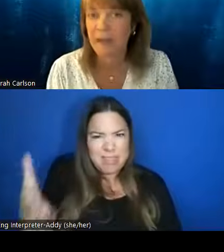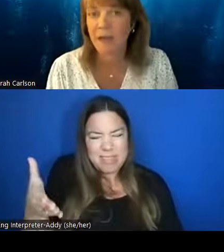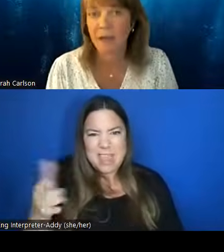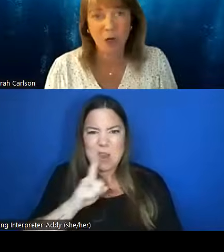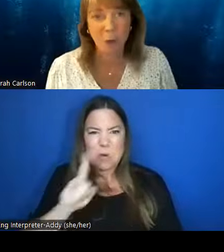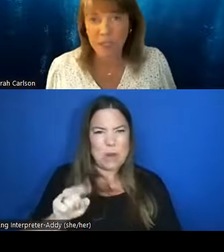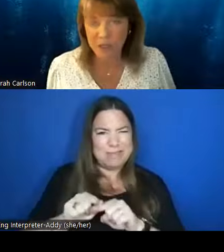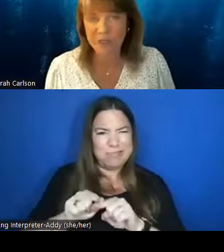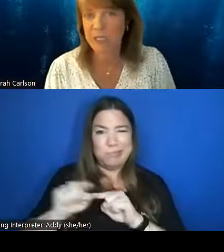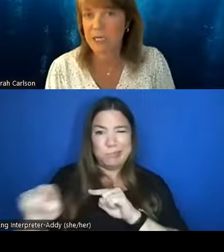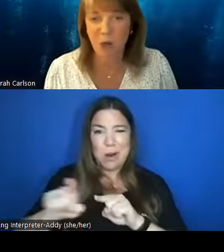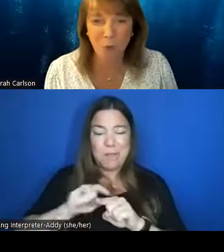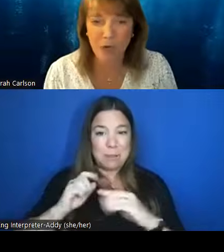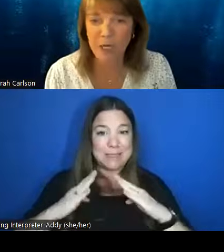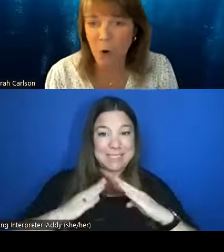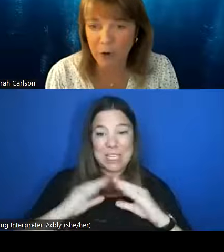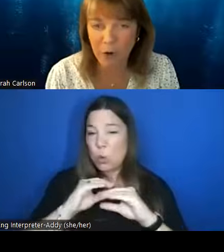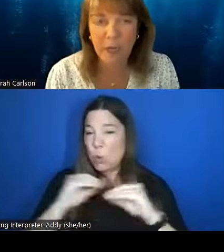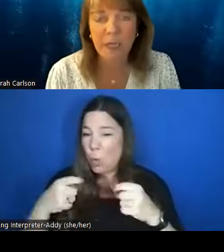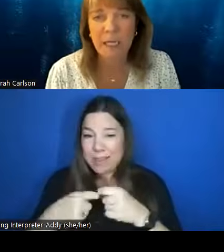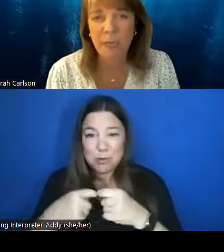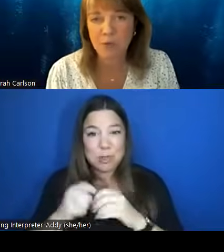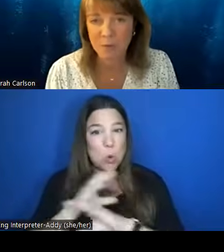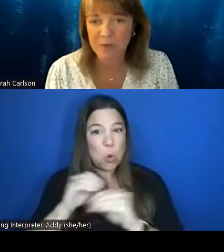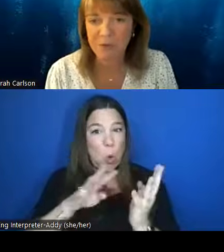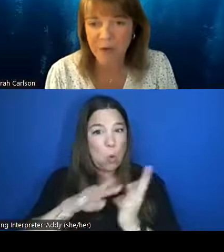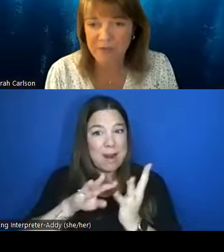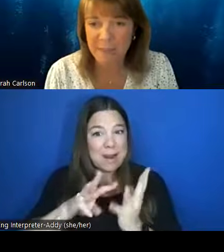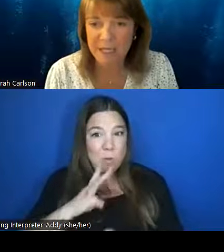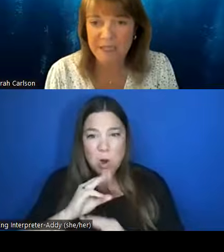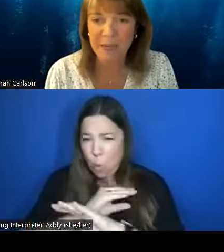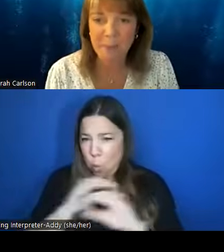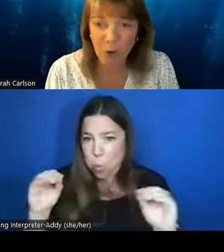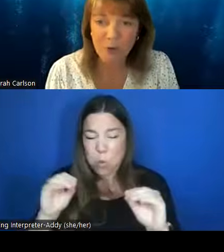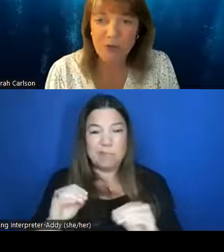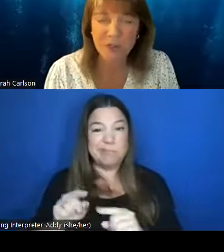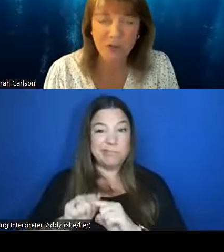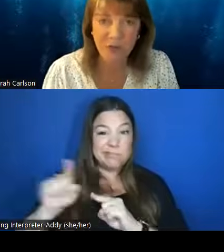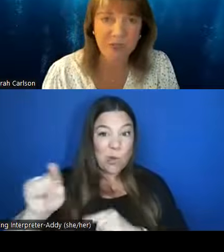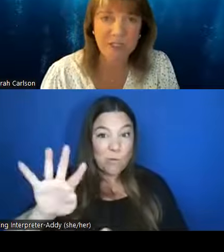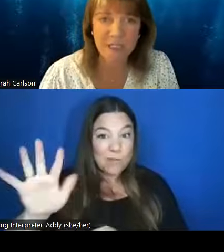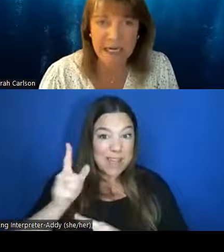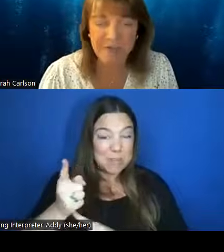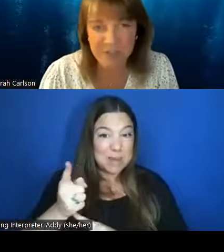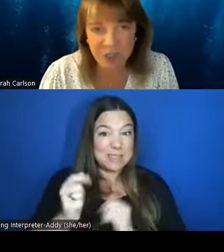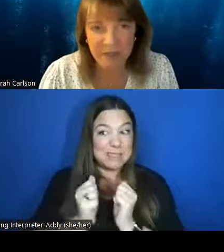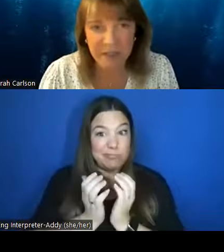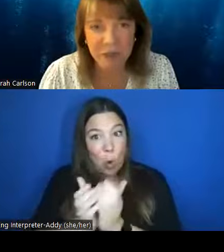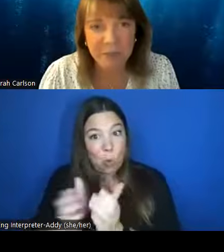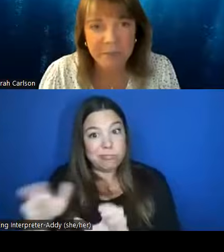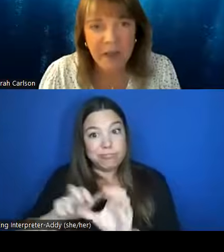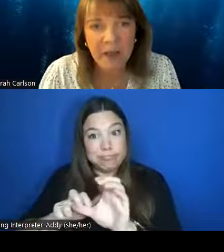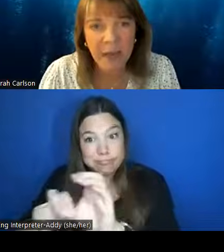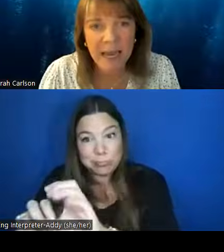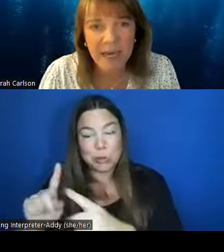coastline, no electricity, no running water. It was about 45 minutes by boat to the nearest tiny fishing